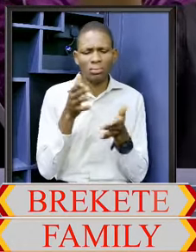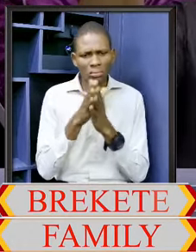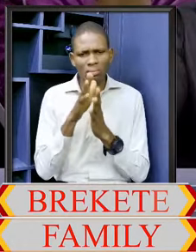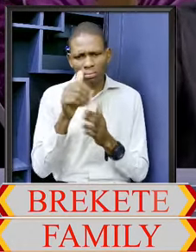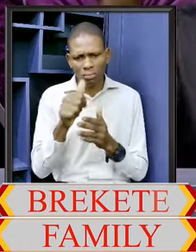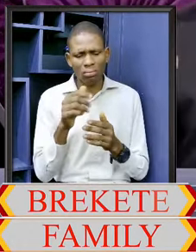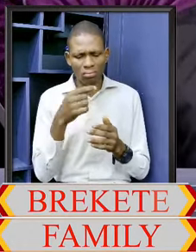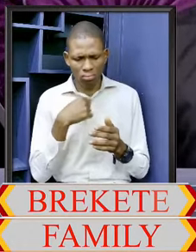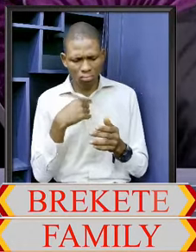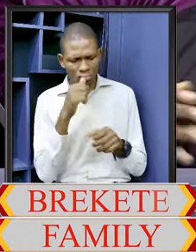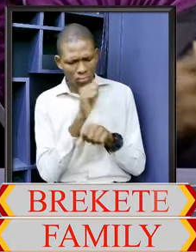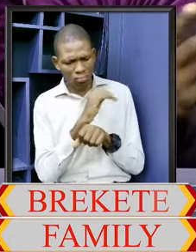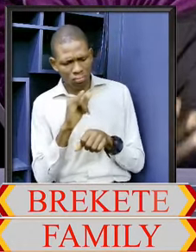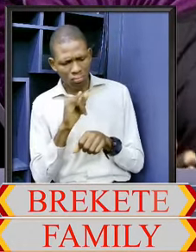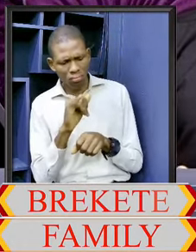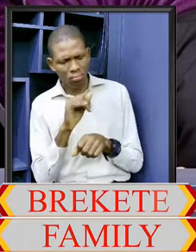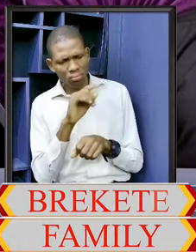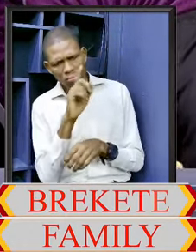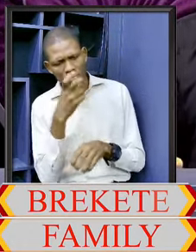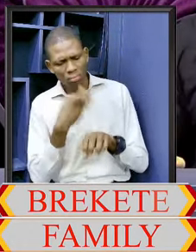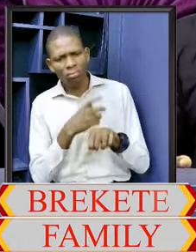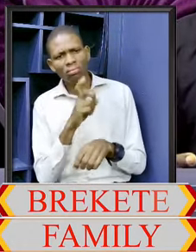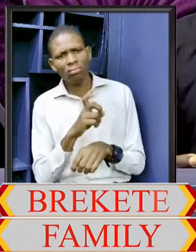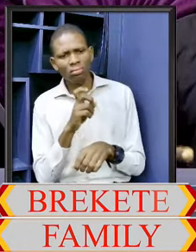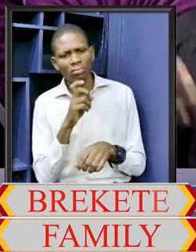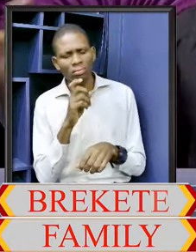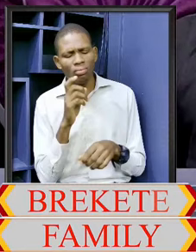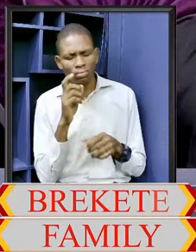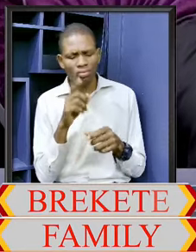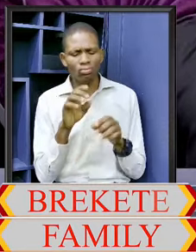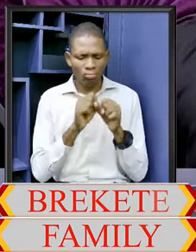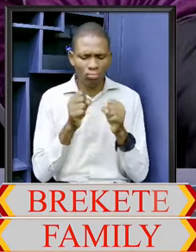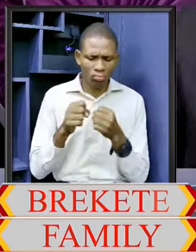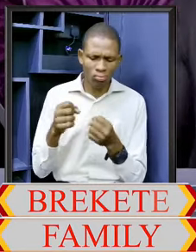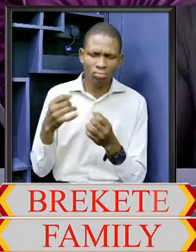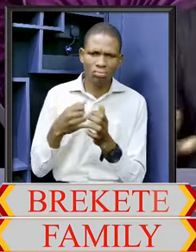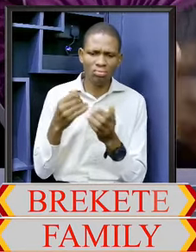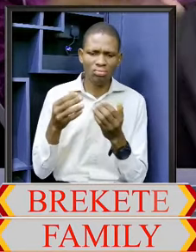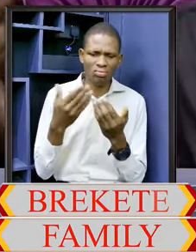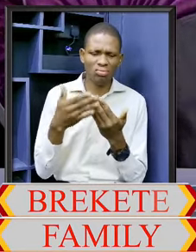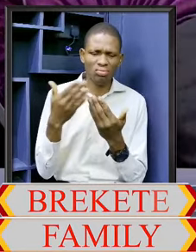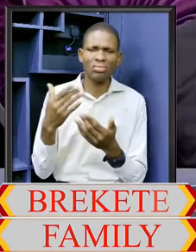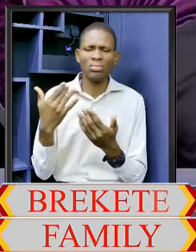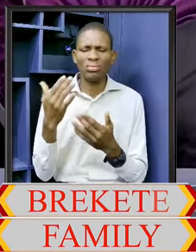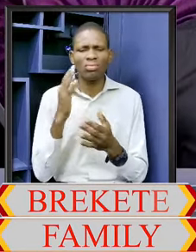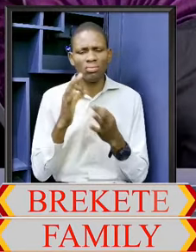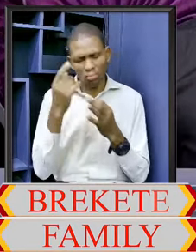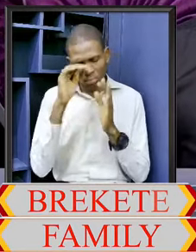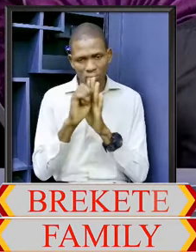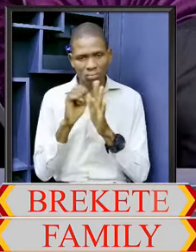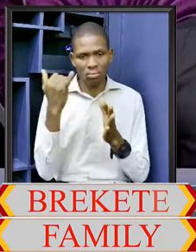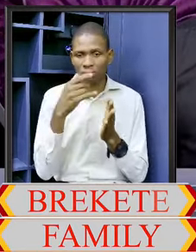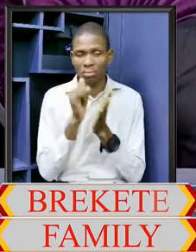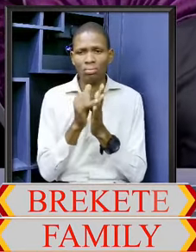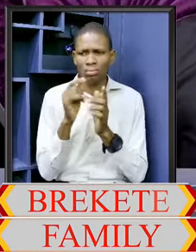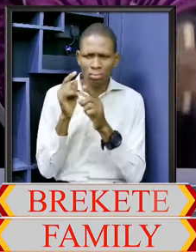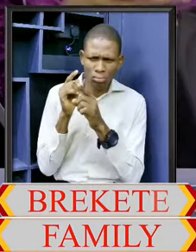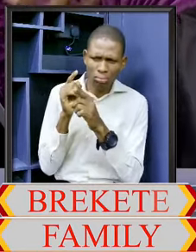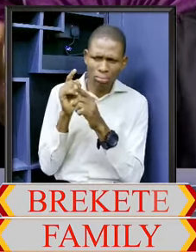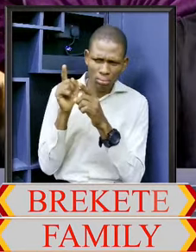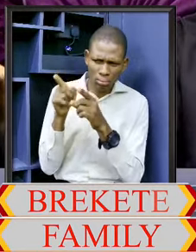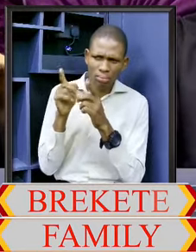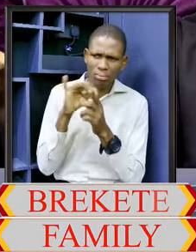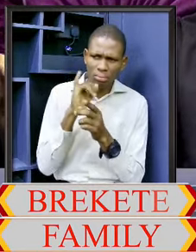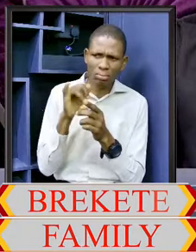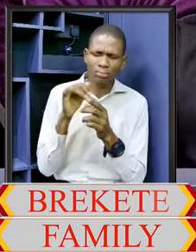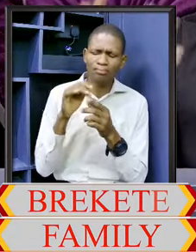You operationalize these things. I go end with this one. They say, person dey friendly. What does it mean to be friendly? It means you